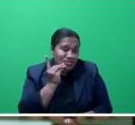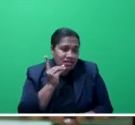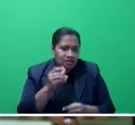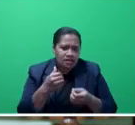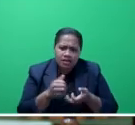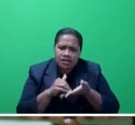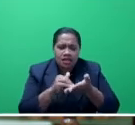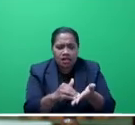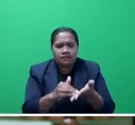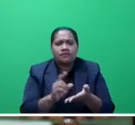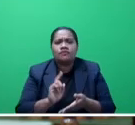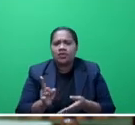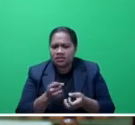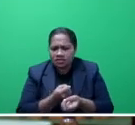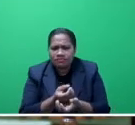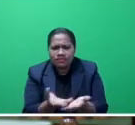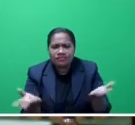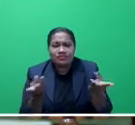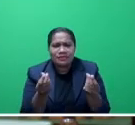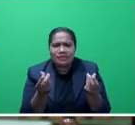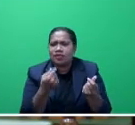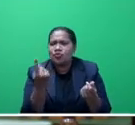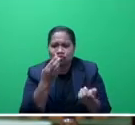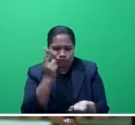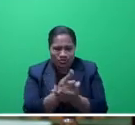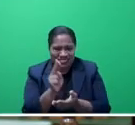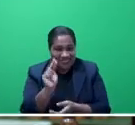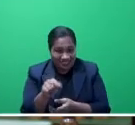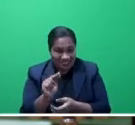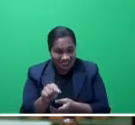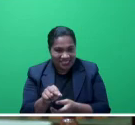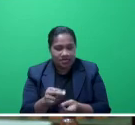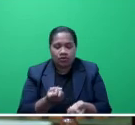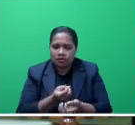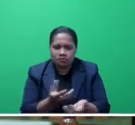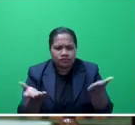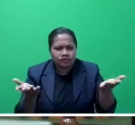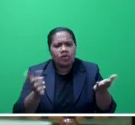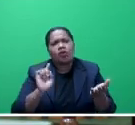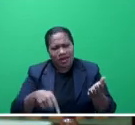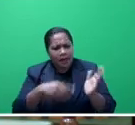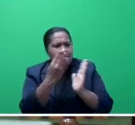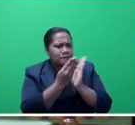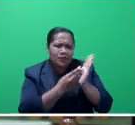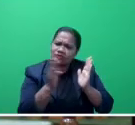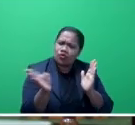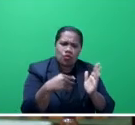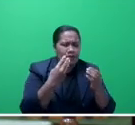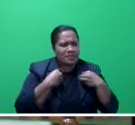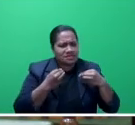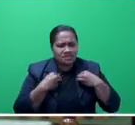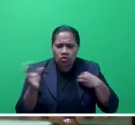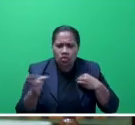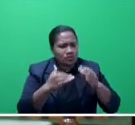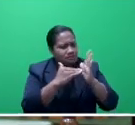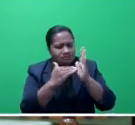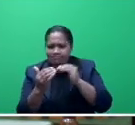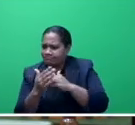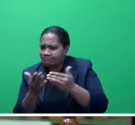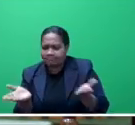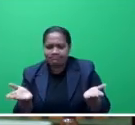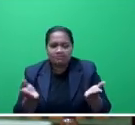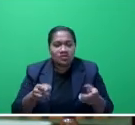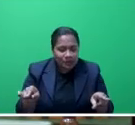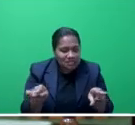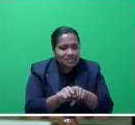unemployment benefits quickly to those in need. This is also a budget for all businesses of all sizes, and it is built on that same